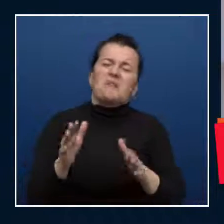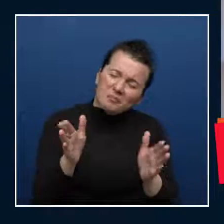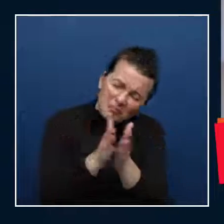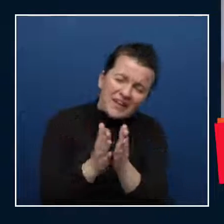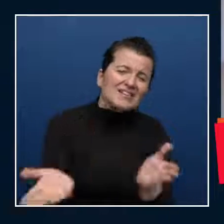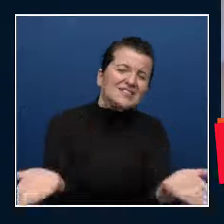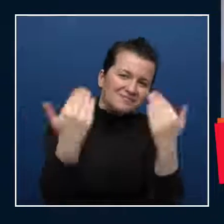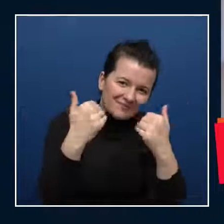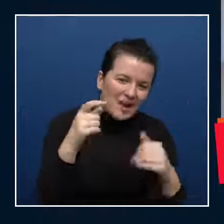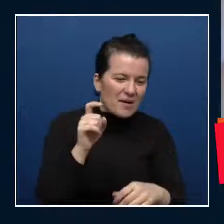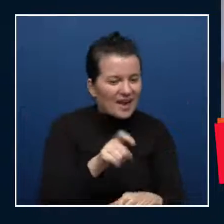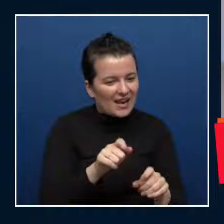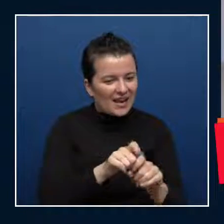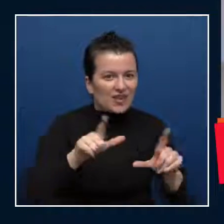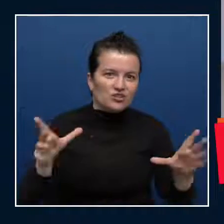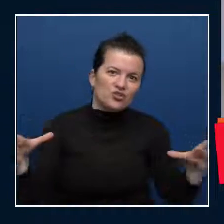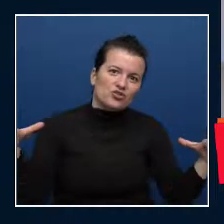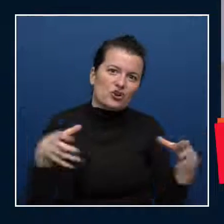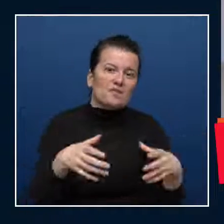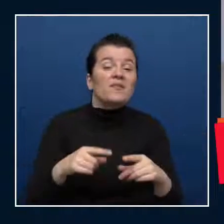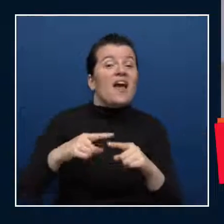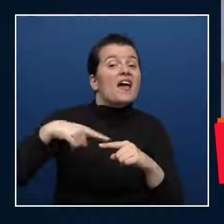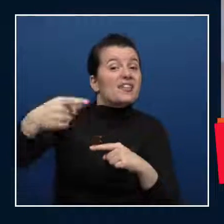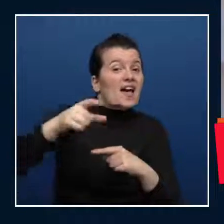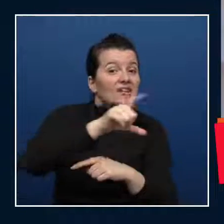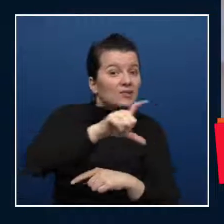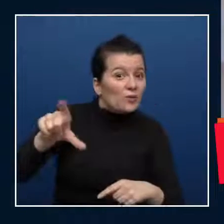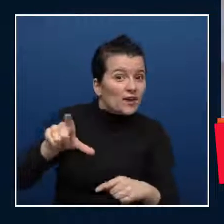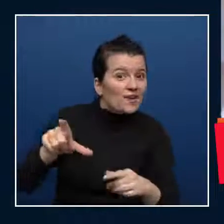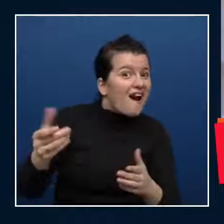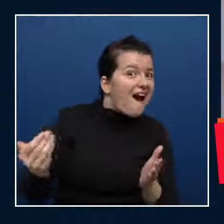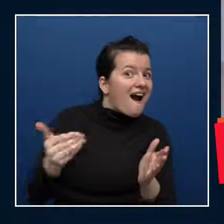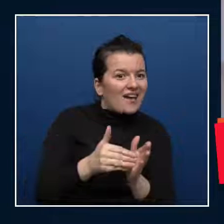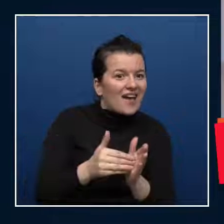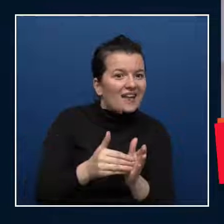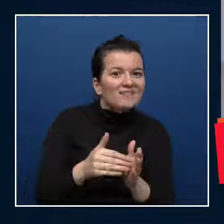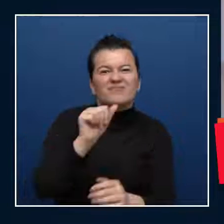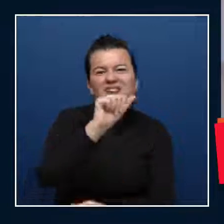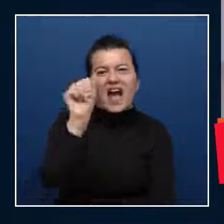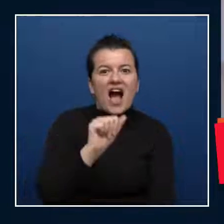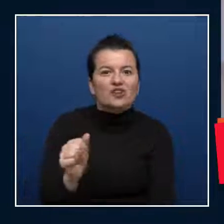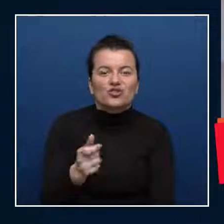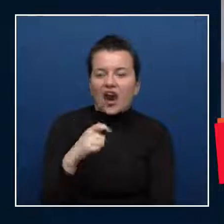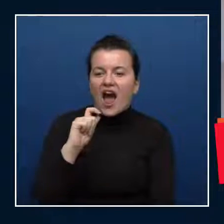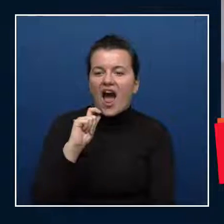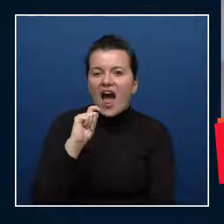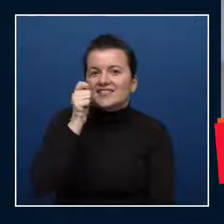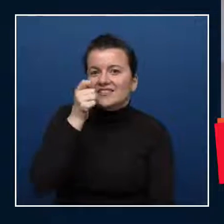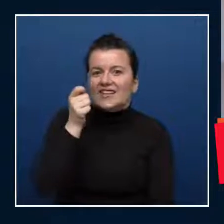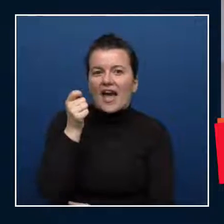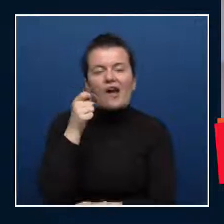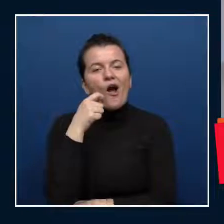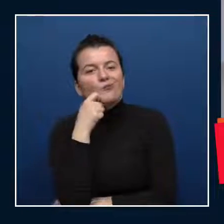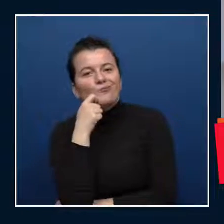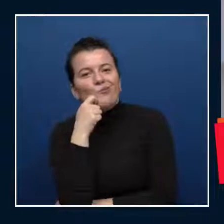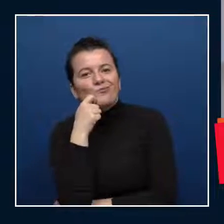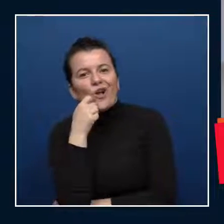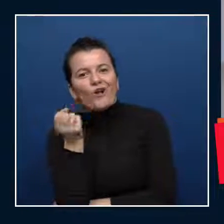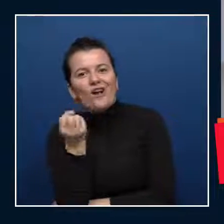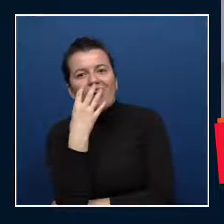there's another Azure Snack, and it will be about containers in Azure. So it's also really interesting, and certainly